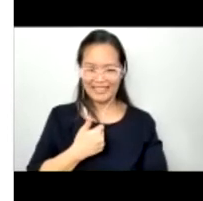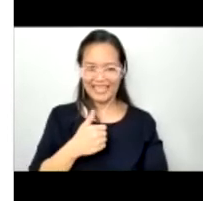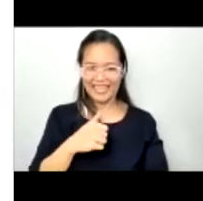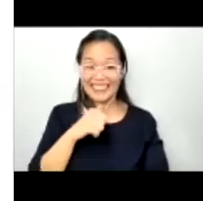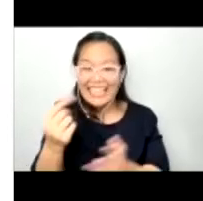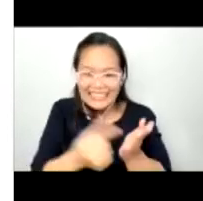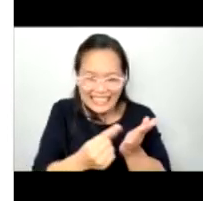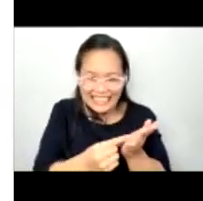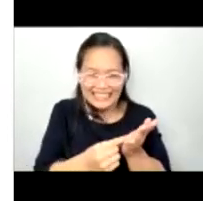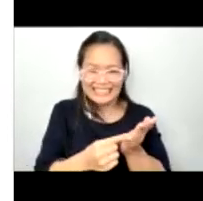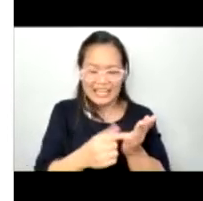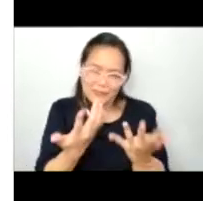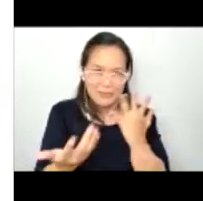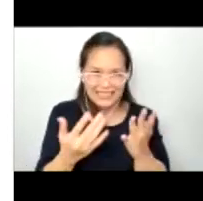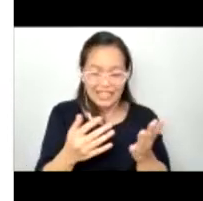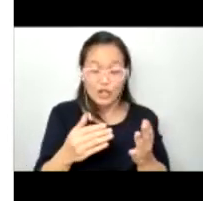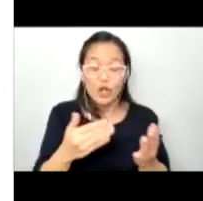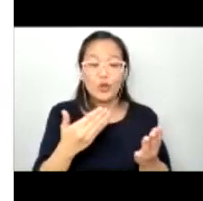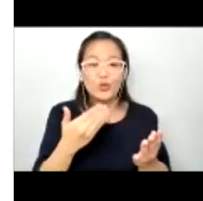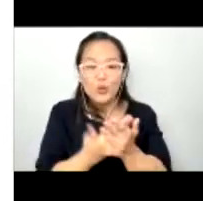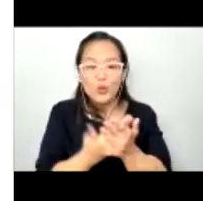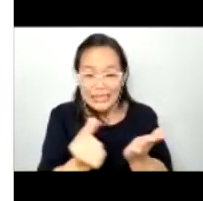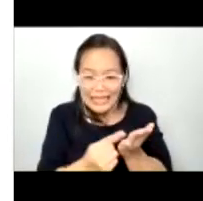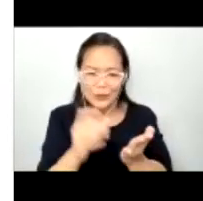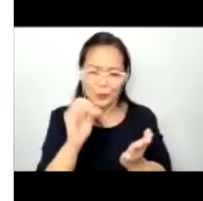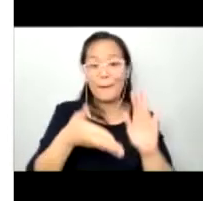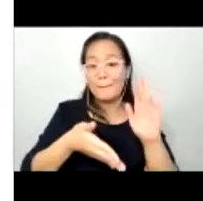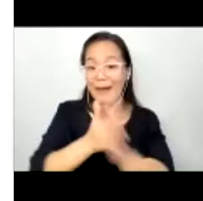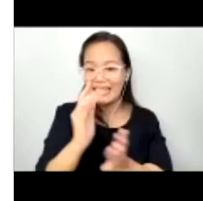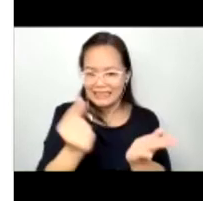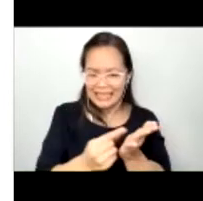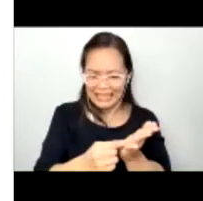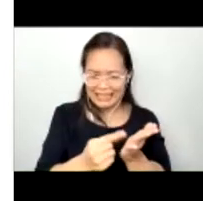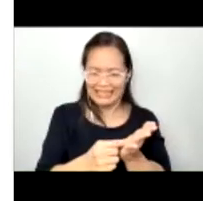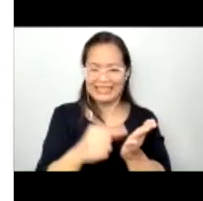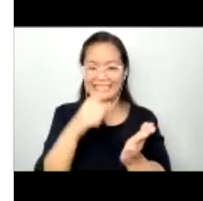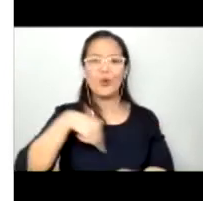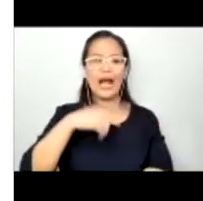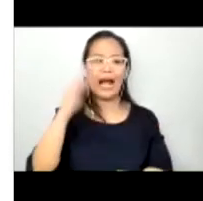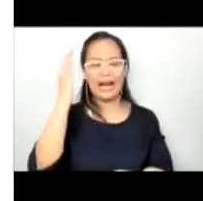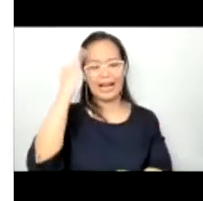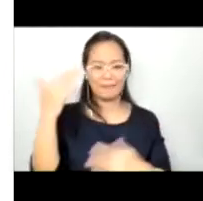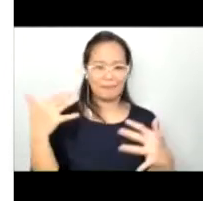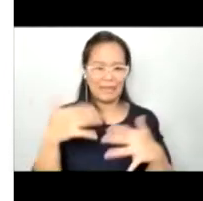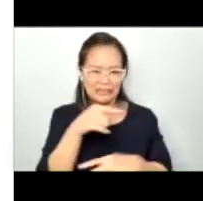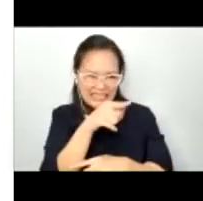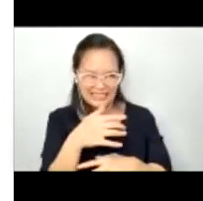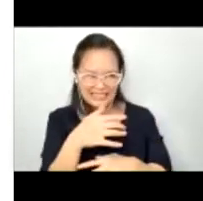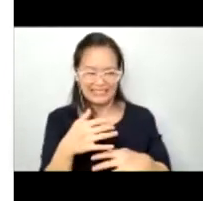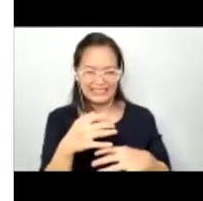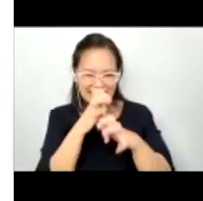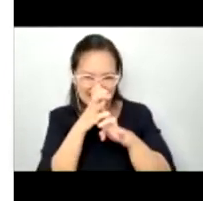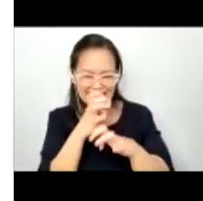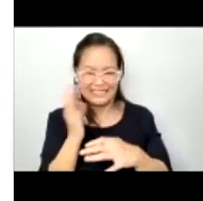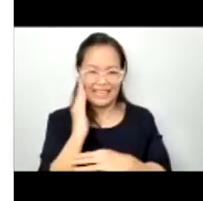a good grade, at least a passing grade, because we knew that she was so strict. But eventually, and